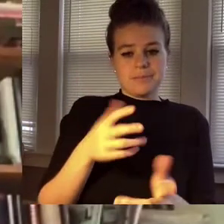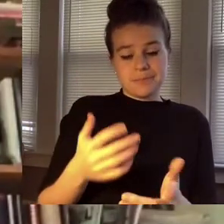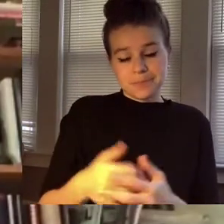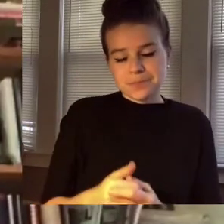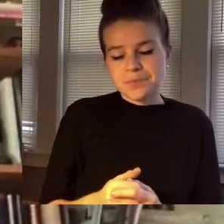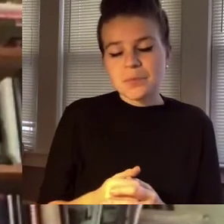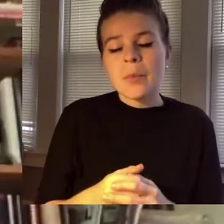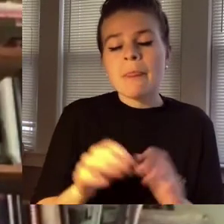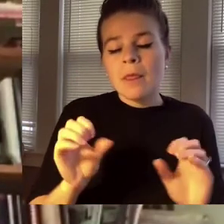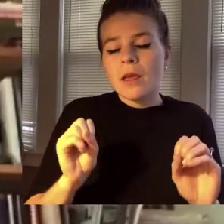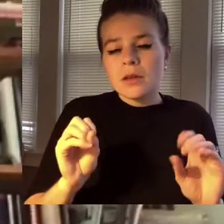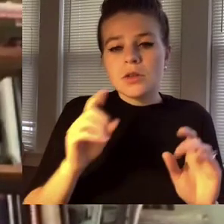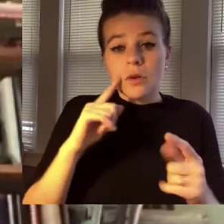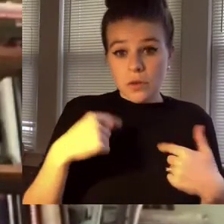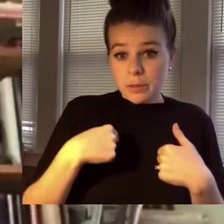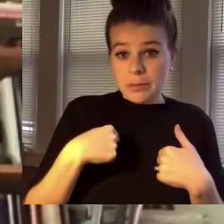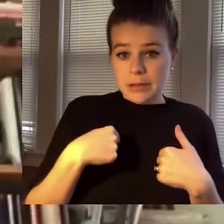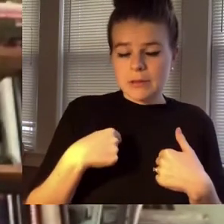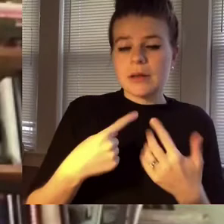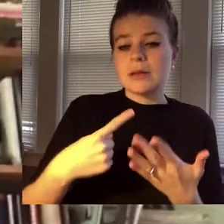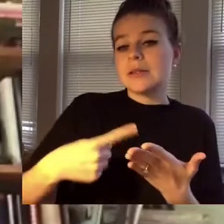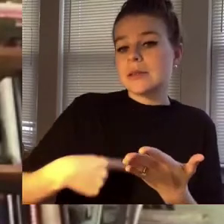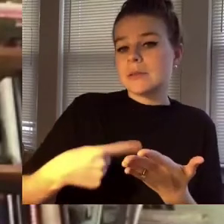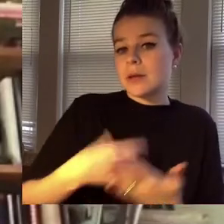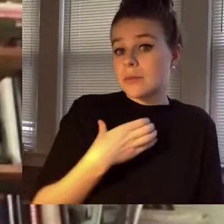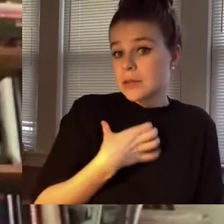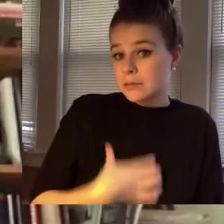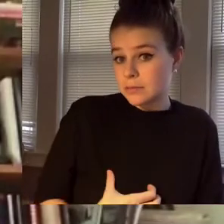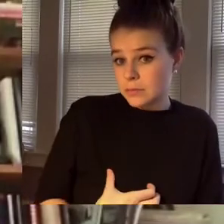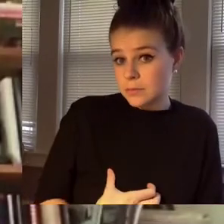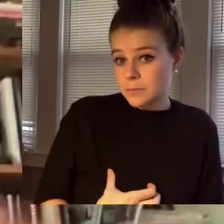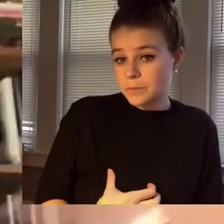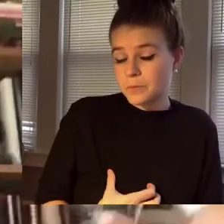So for me, sometimes desire